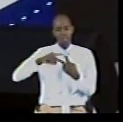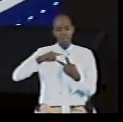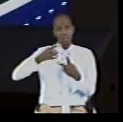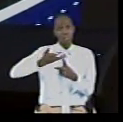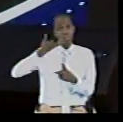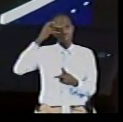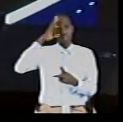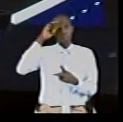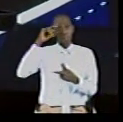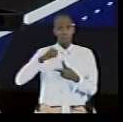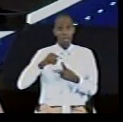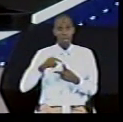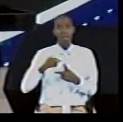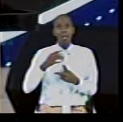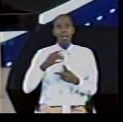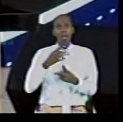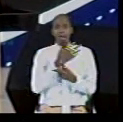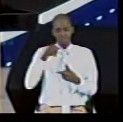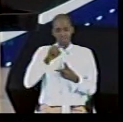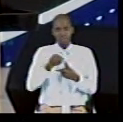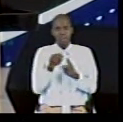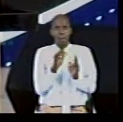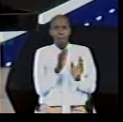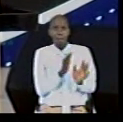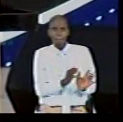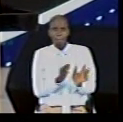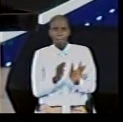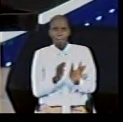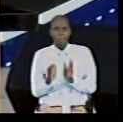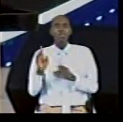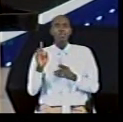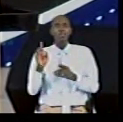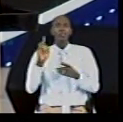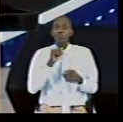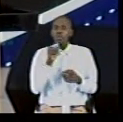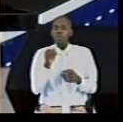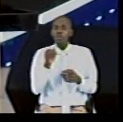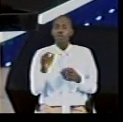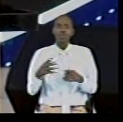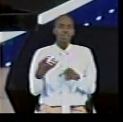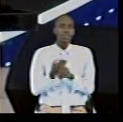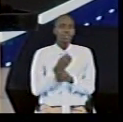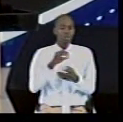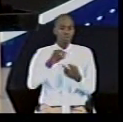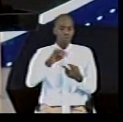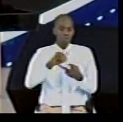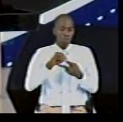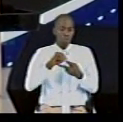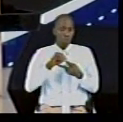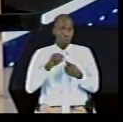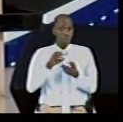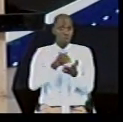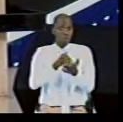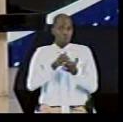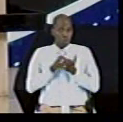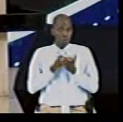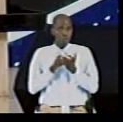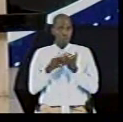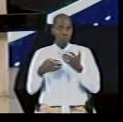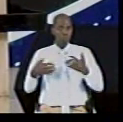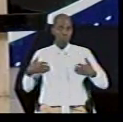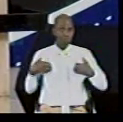spared to take of his own flock and of his own herd,